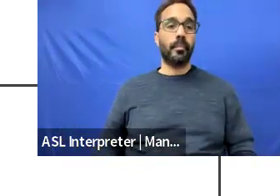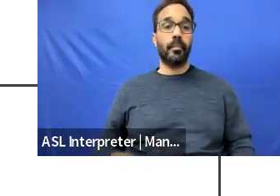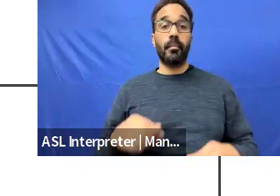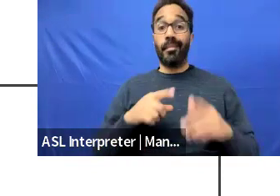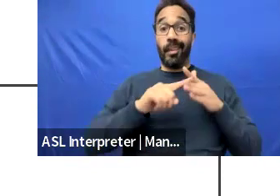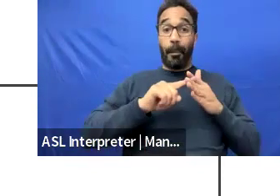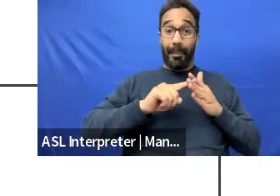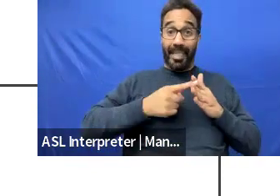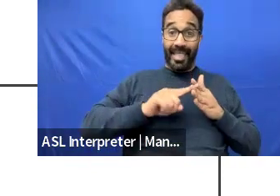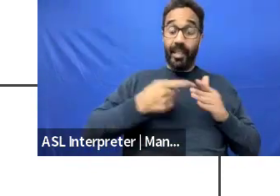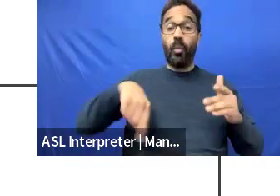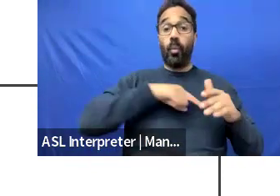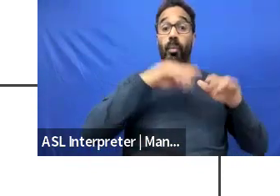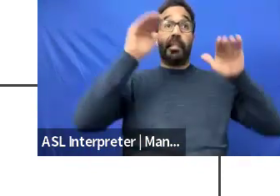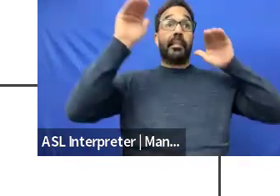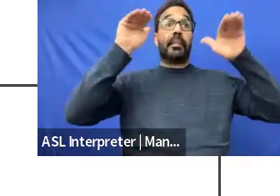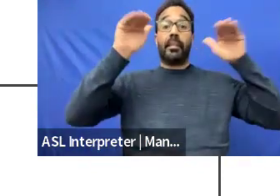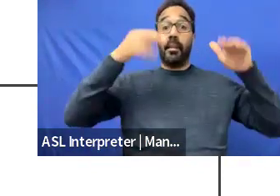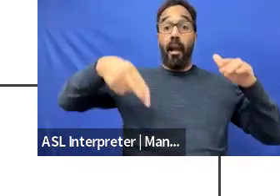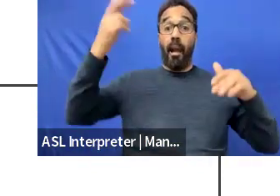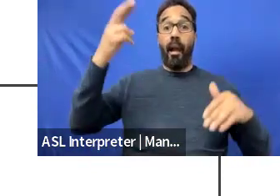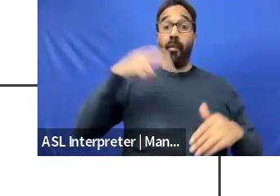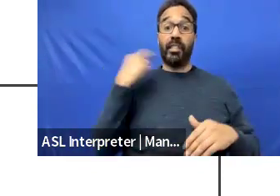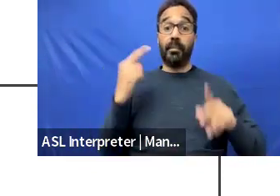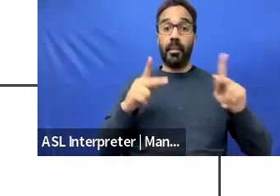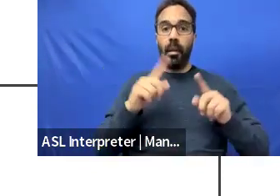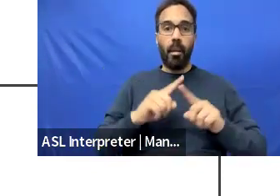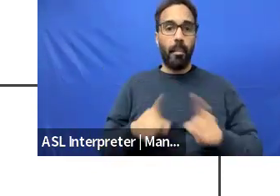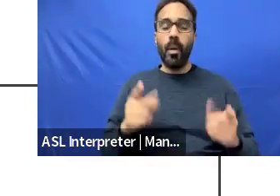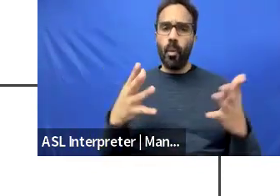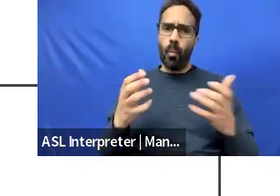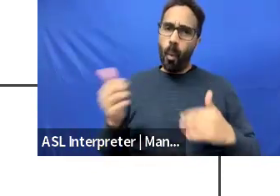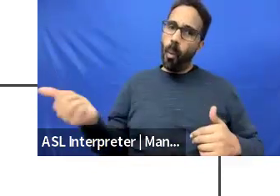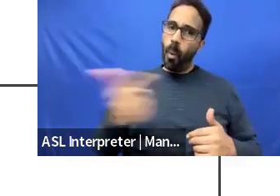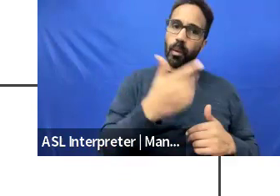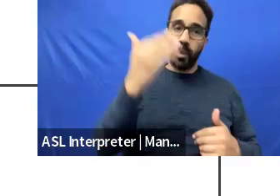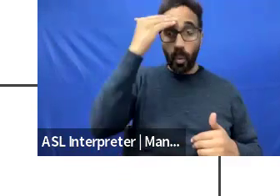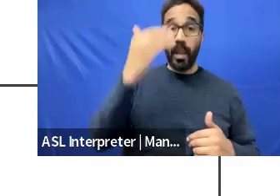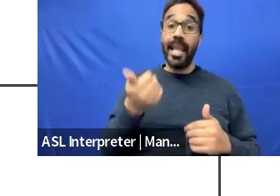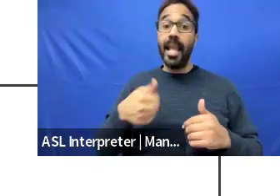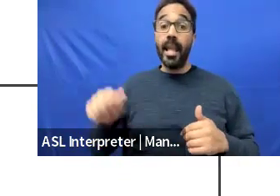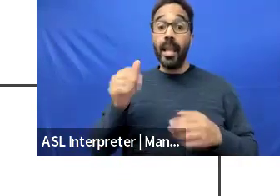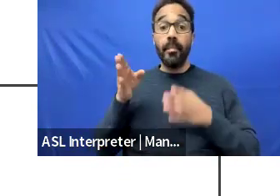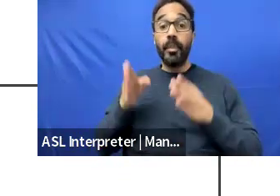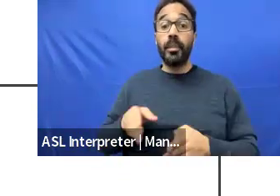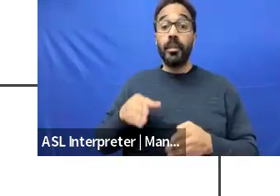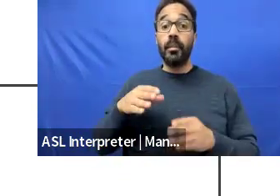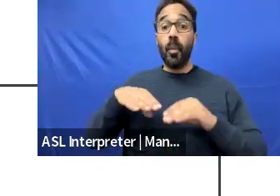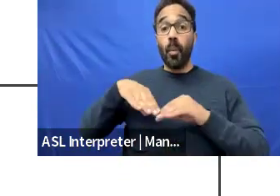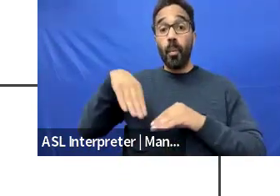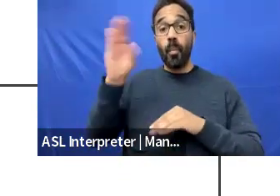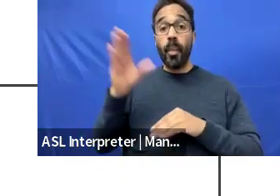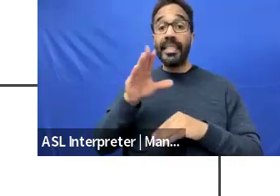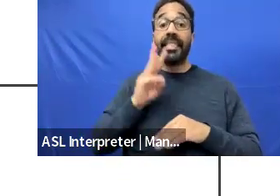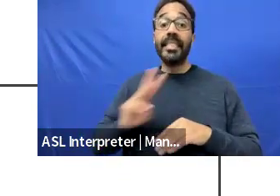populations, but we want that messaging to be known that anyone over 6, can get this new COVID-19